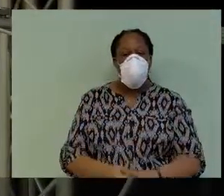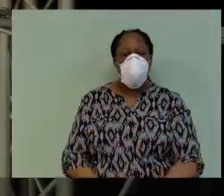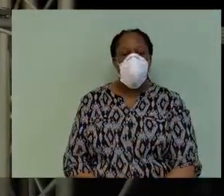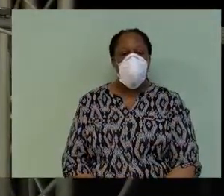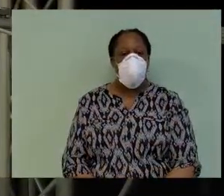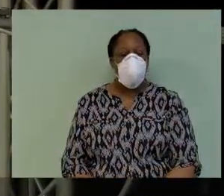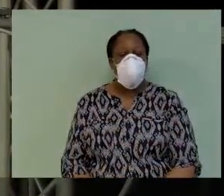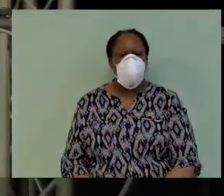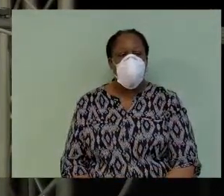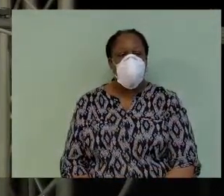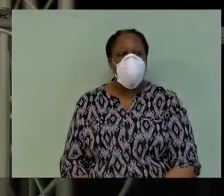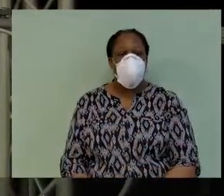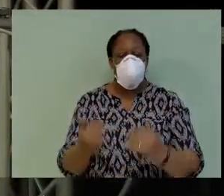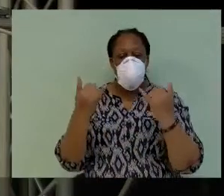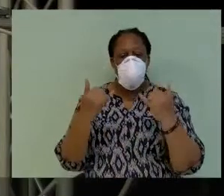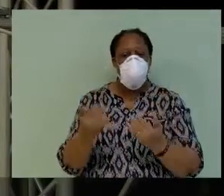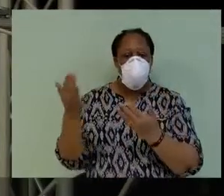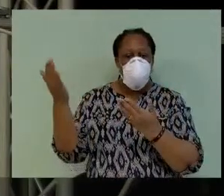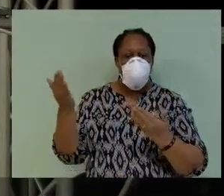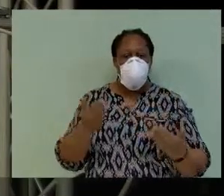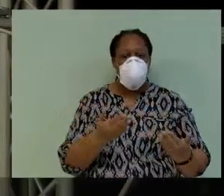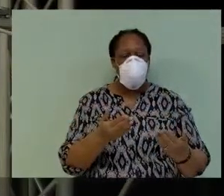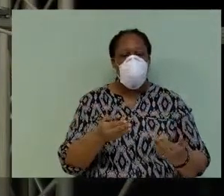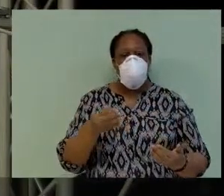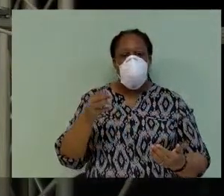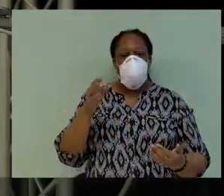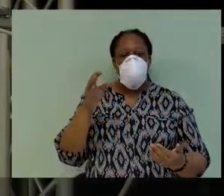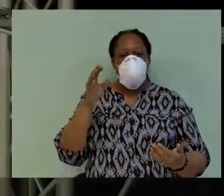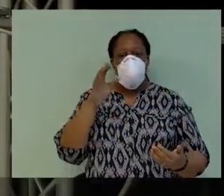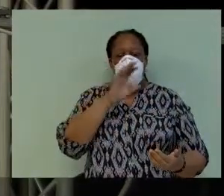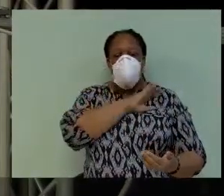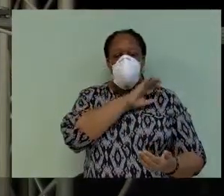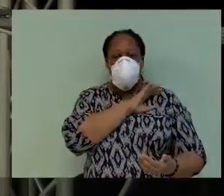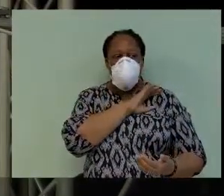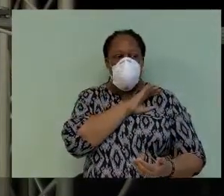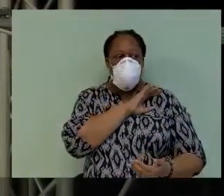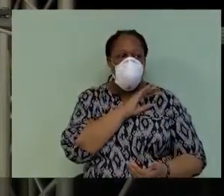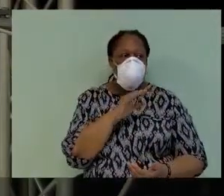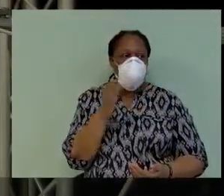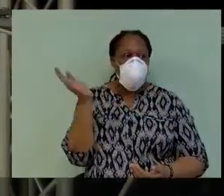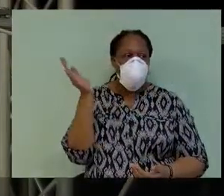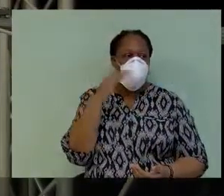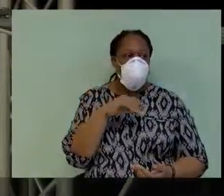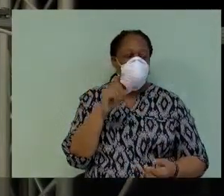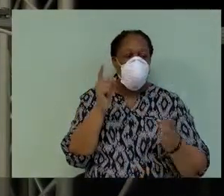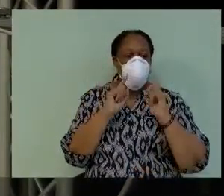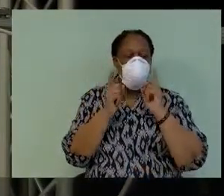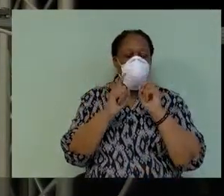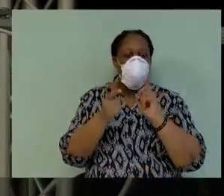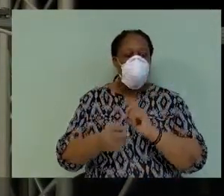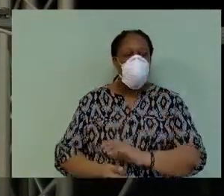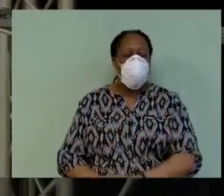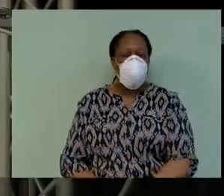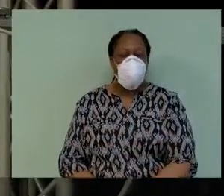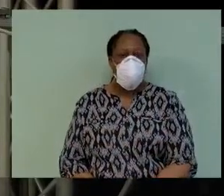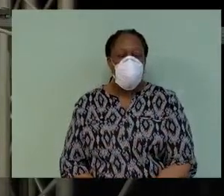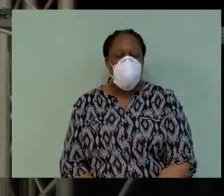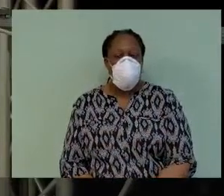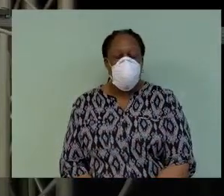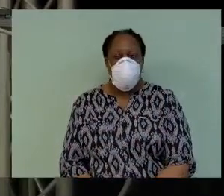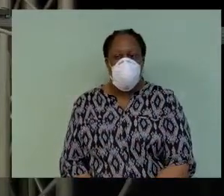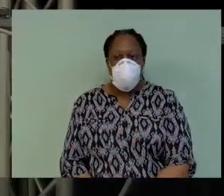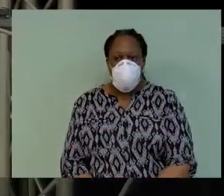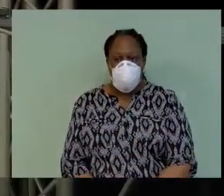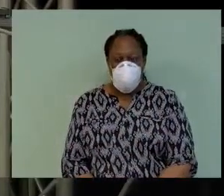now invite Superintendent Cromwell Henry, Divisional Commander for District A, to give us